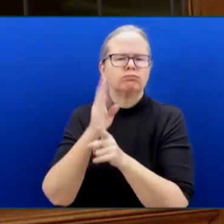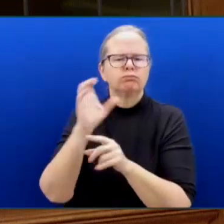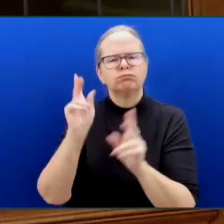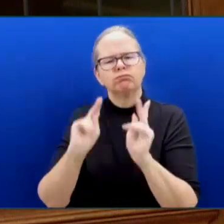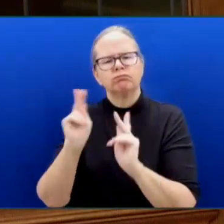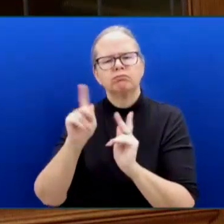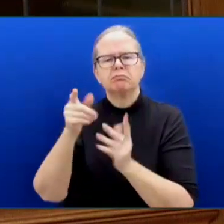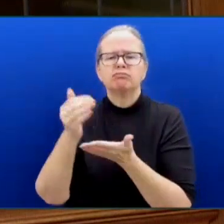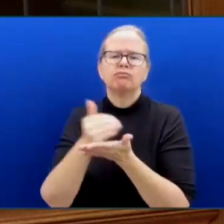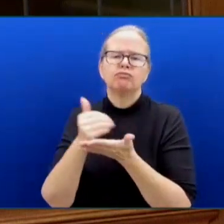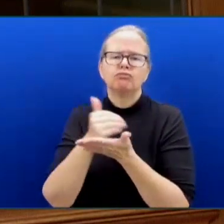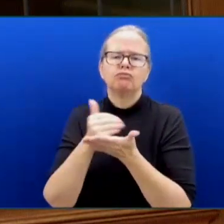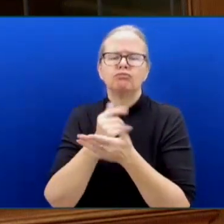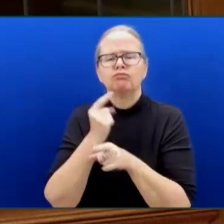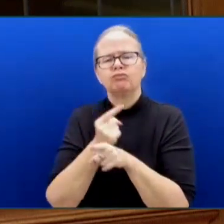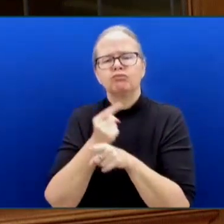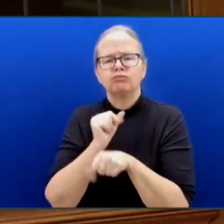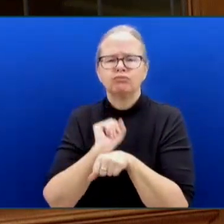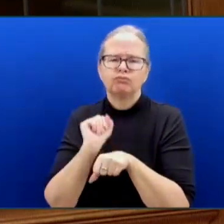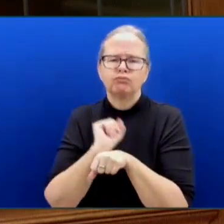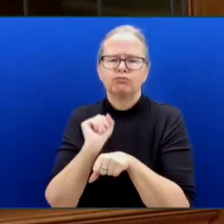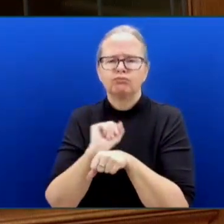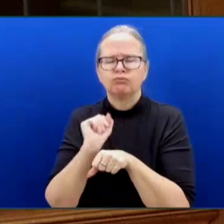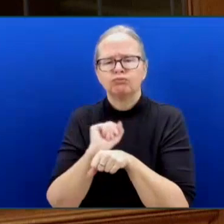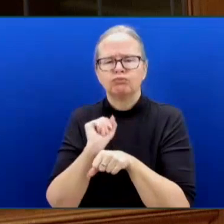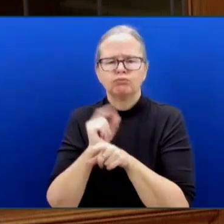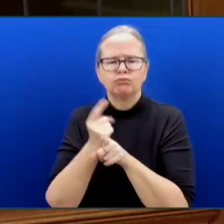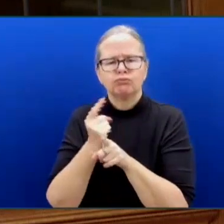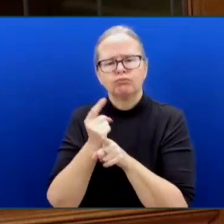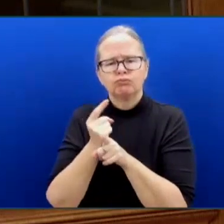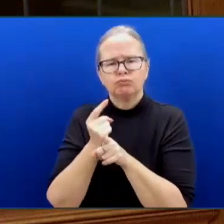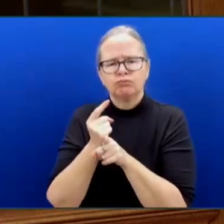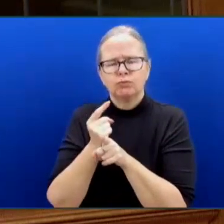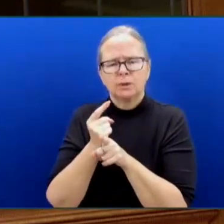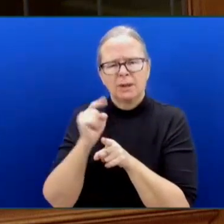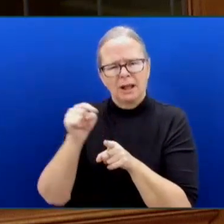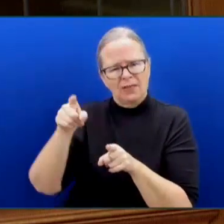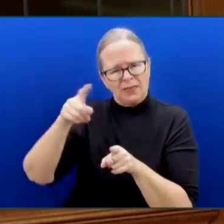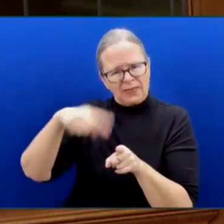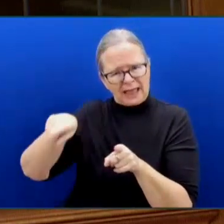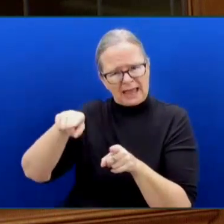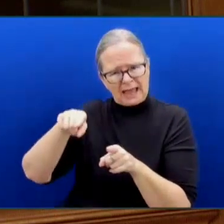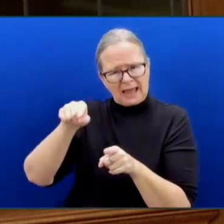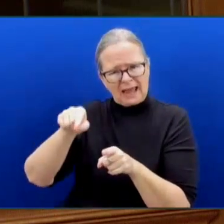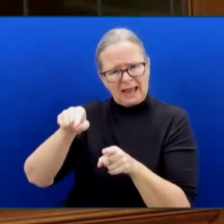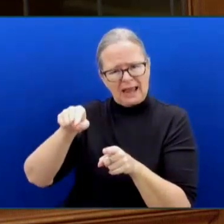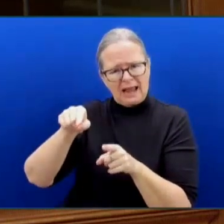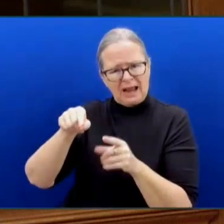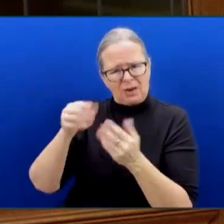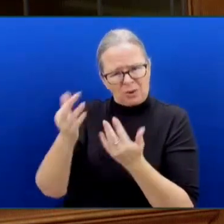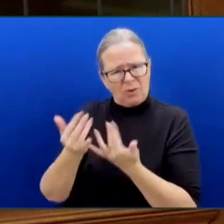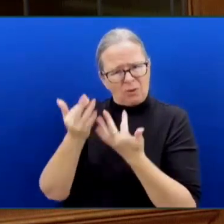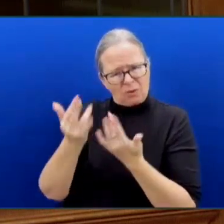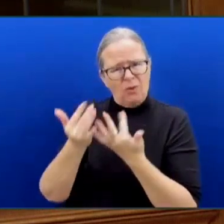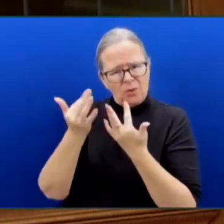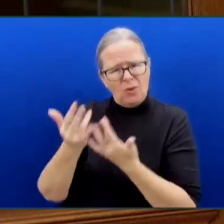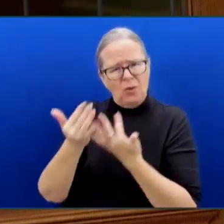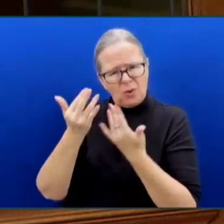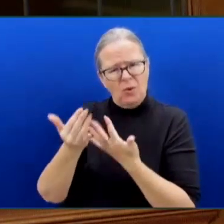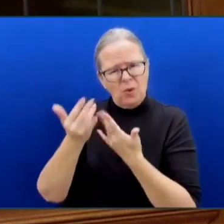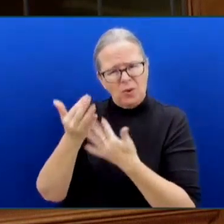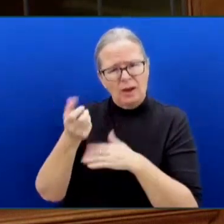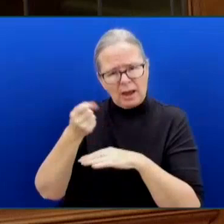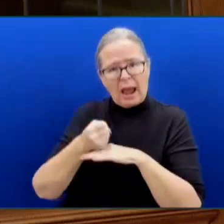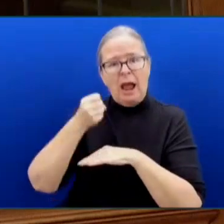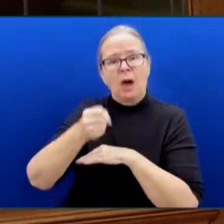to be targeted by predatory dealers and safe supply pushers, wait months to get their kids into treatment. And make